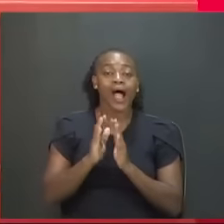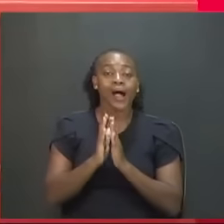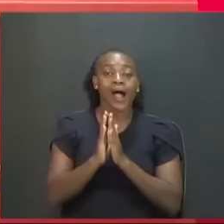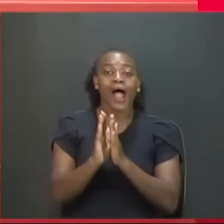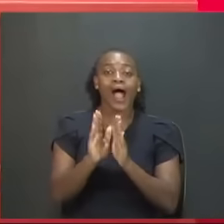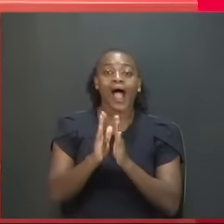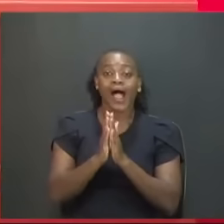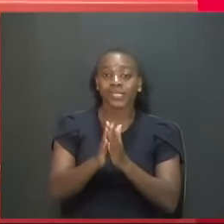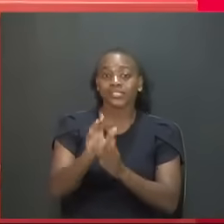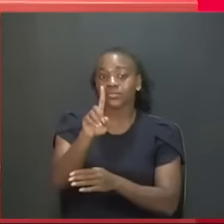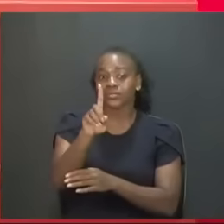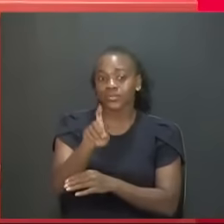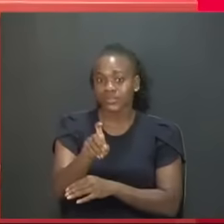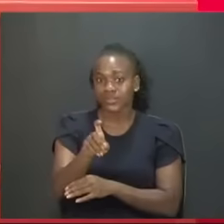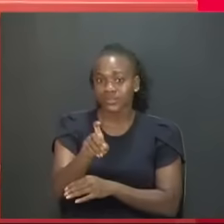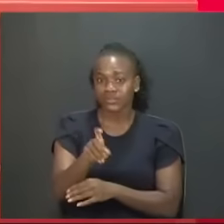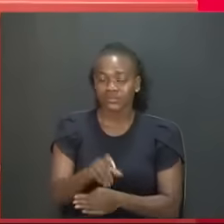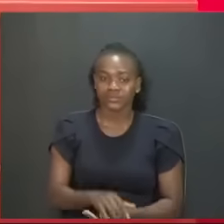Yes.